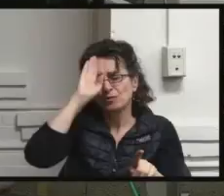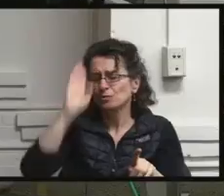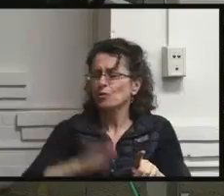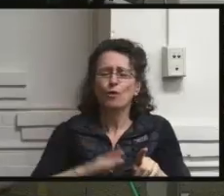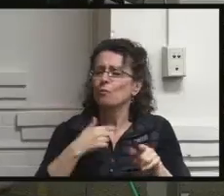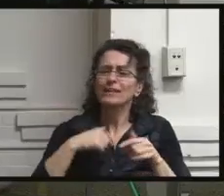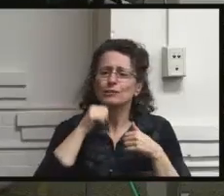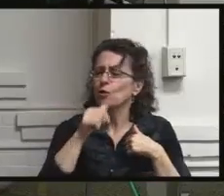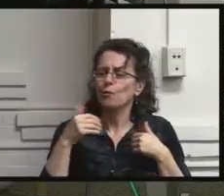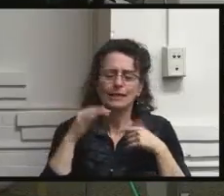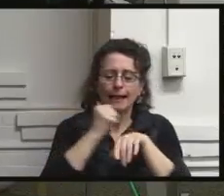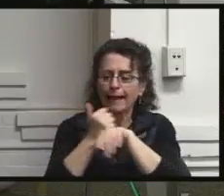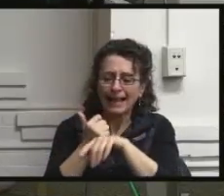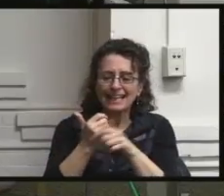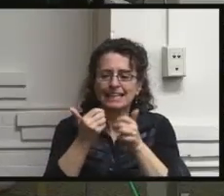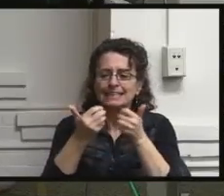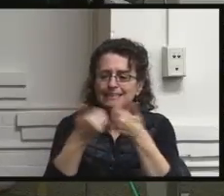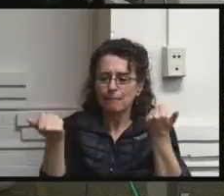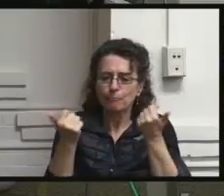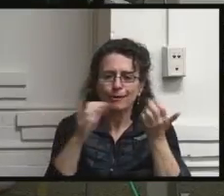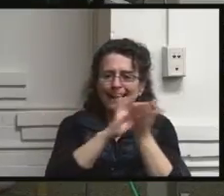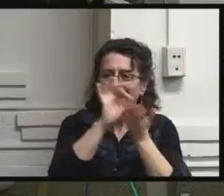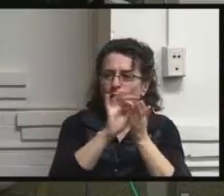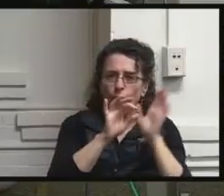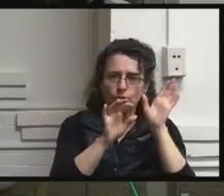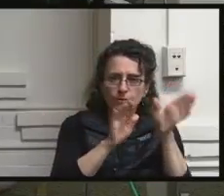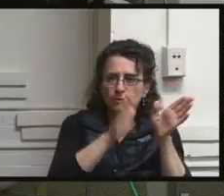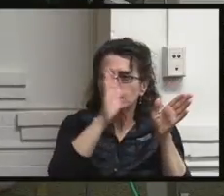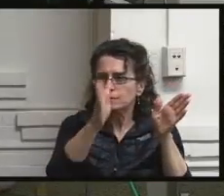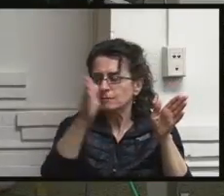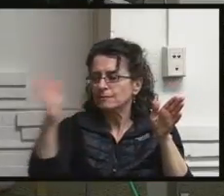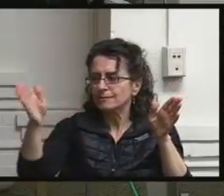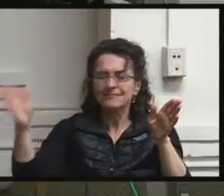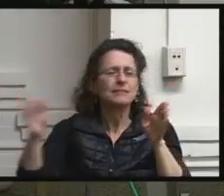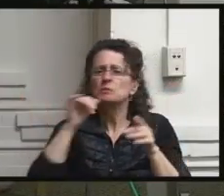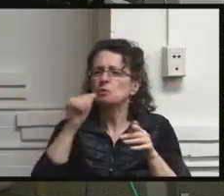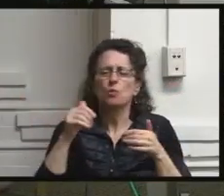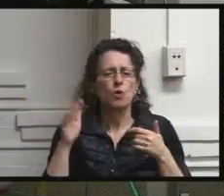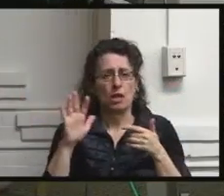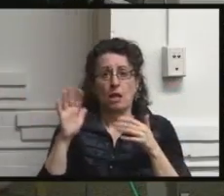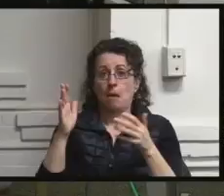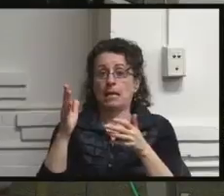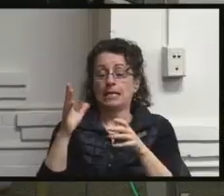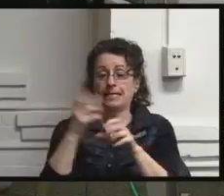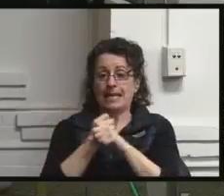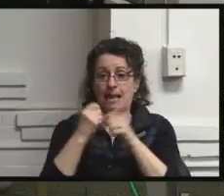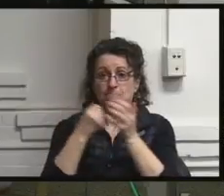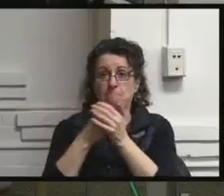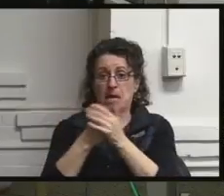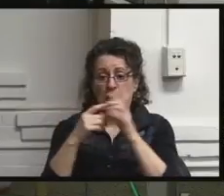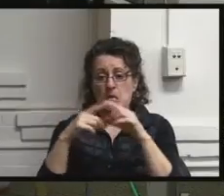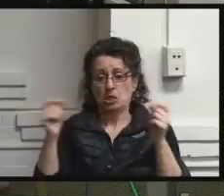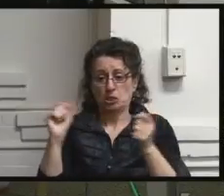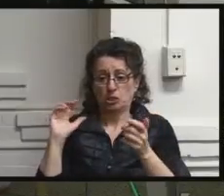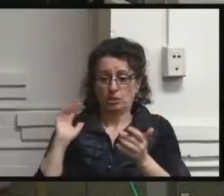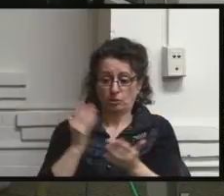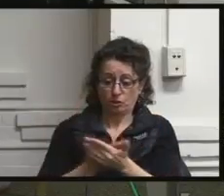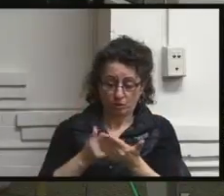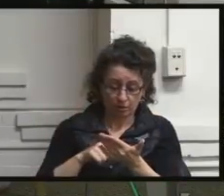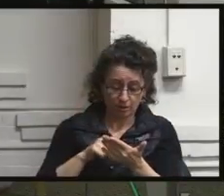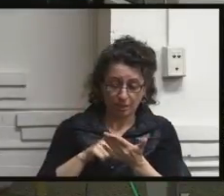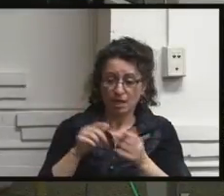it's not like separate accounts. And so one of the things that I certainly am mindful of